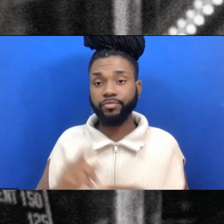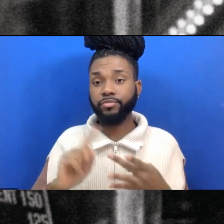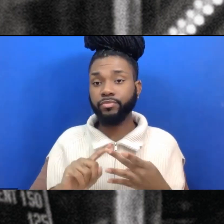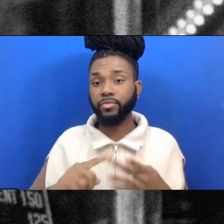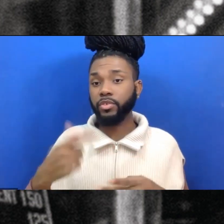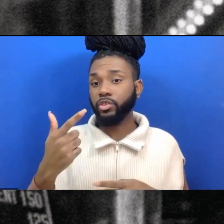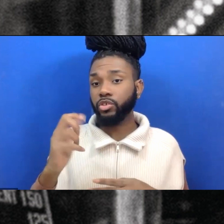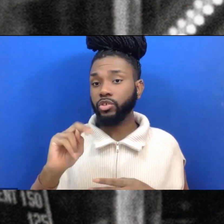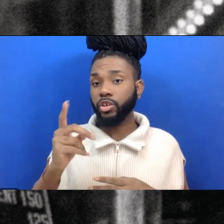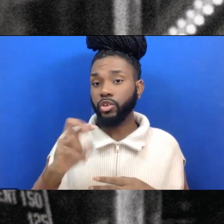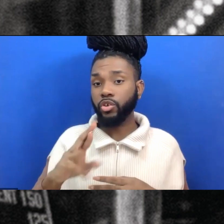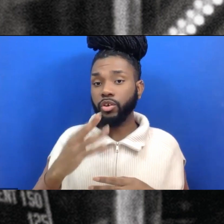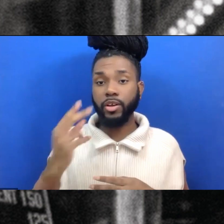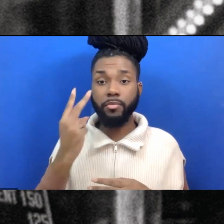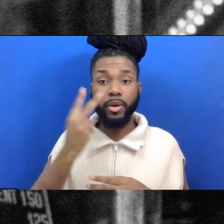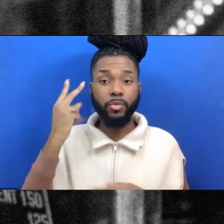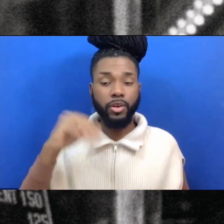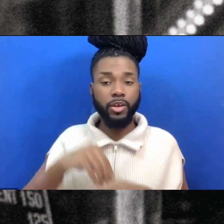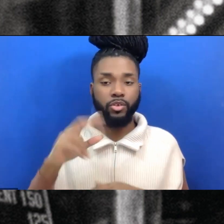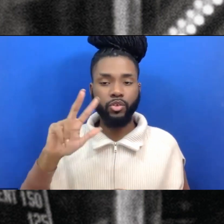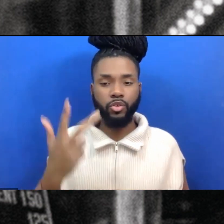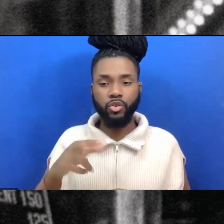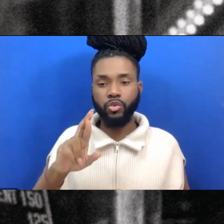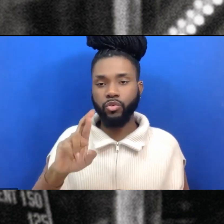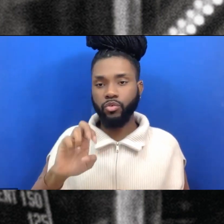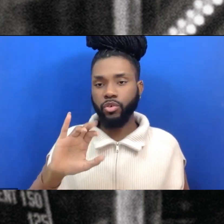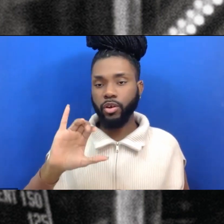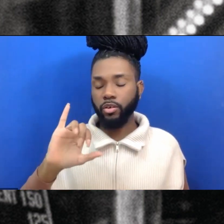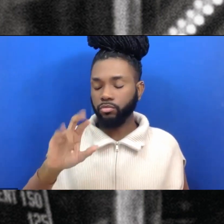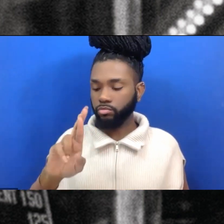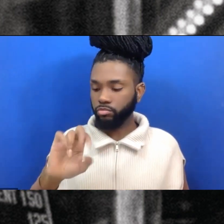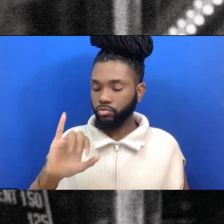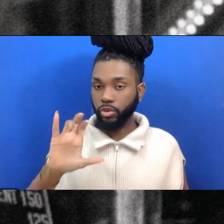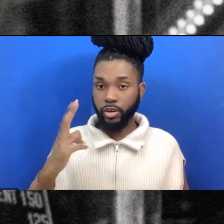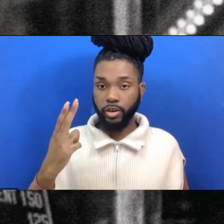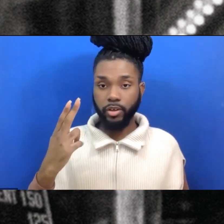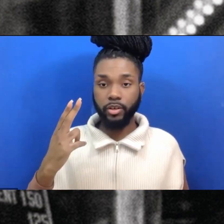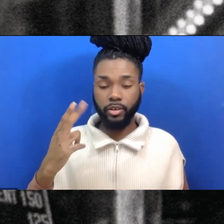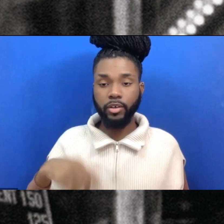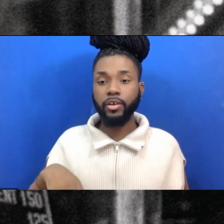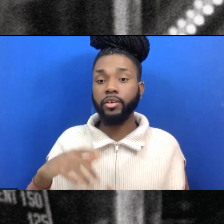Gender and Memory in the Third Reich, University of Michigan Press in 2004,